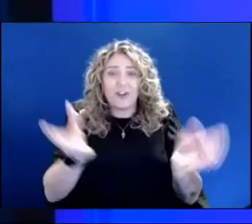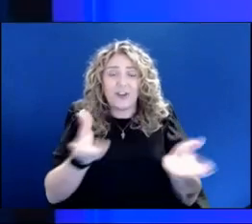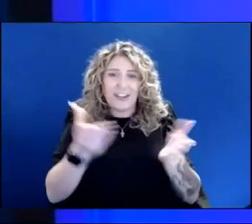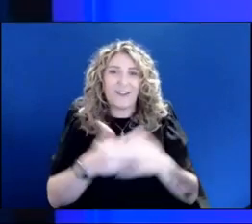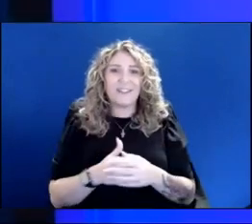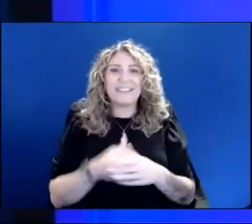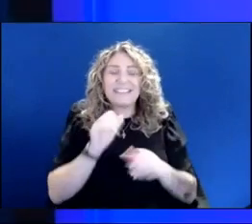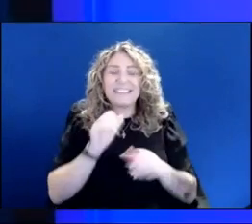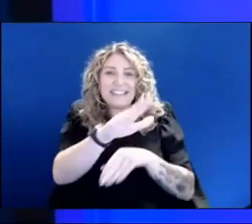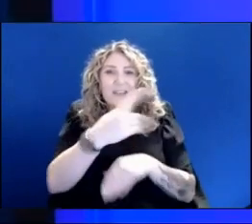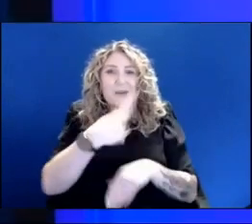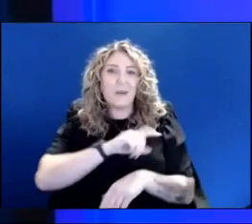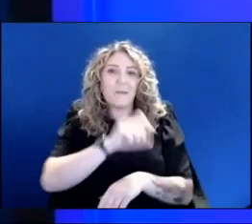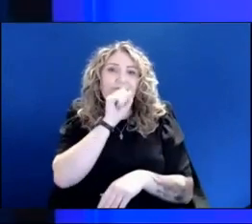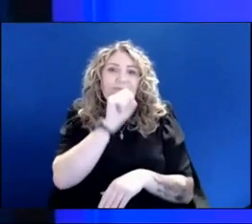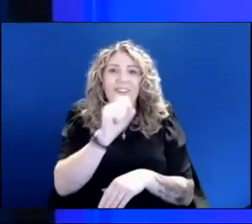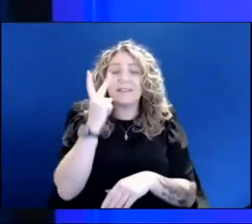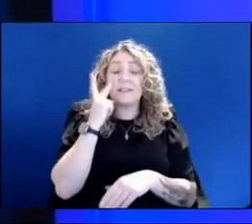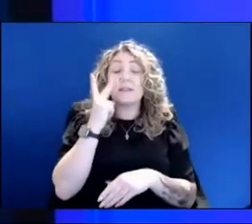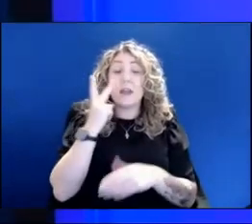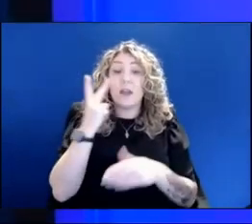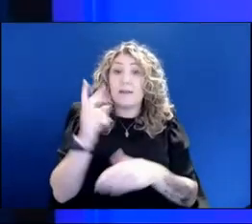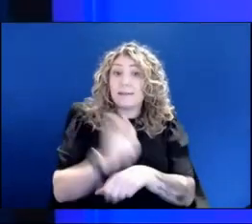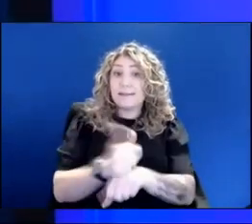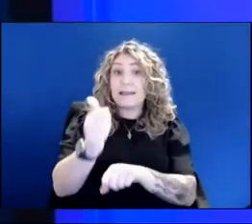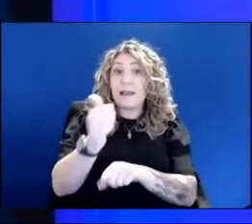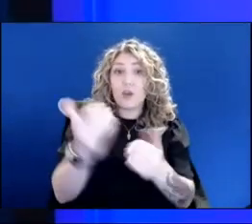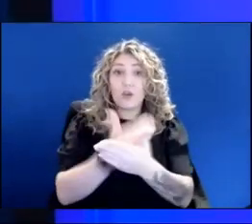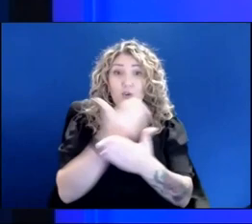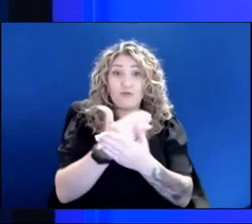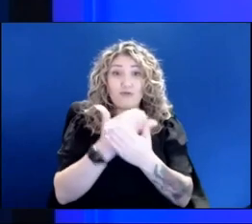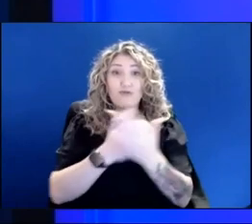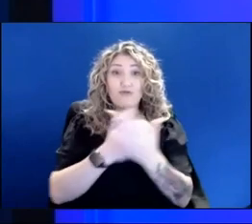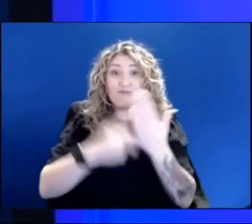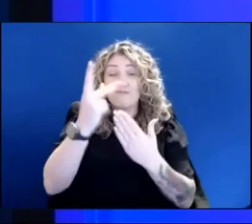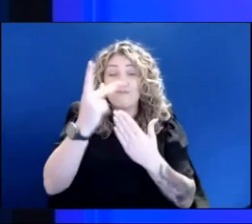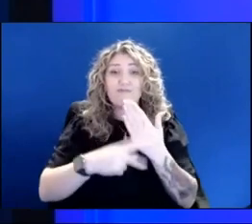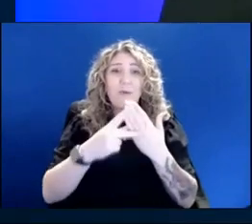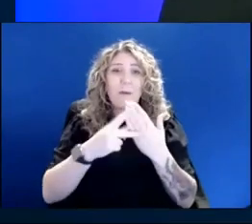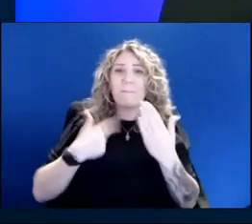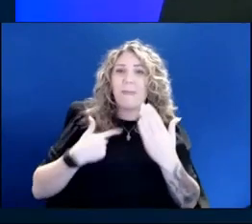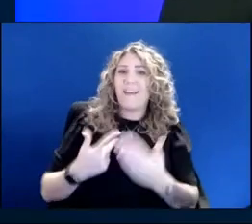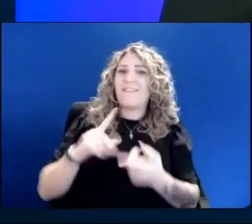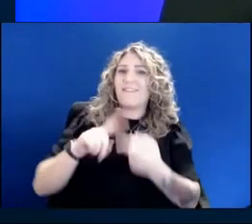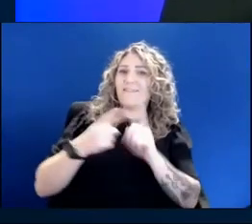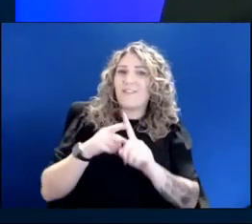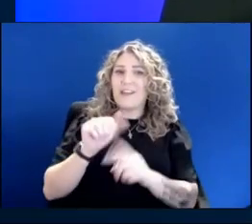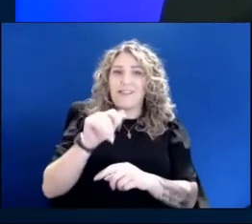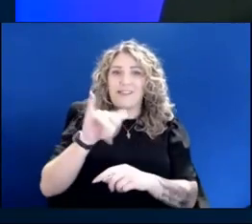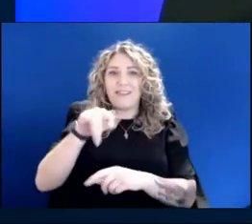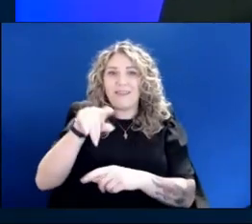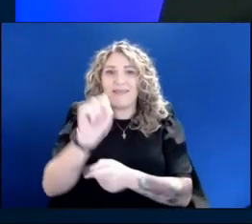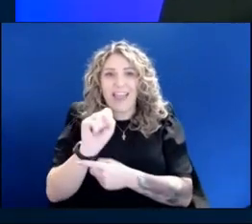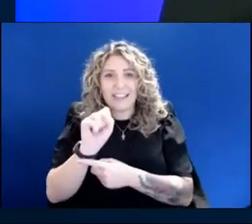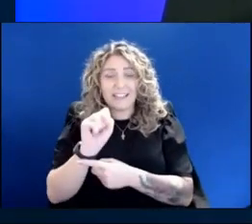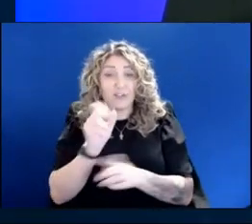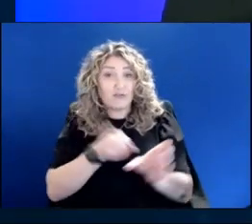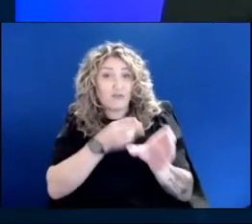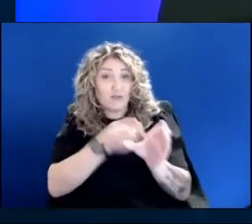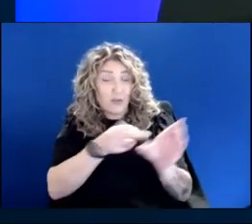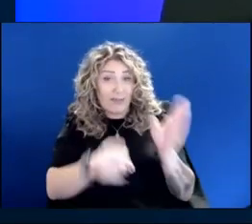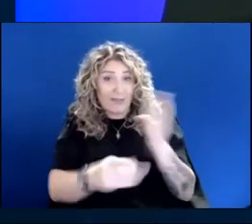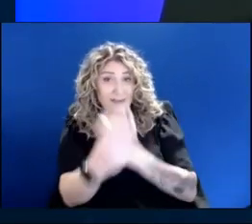10 a.m., a brand new episode of All Things Heart, hosted by my friend Alexis Del Cid, who is joining us right now this morning. Good morning. Nice to